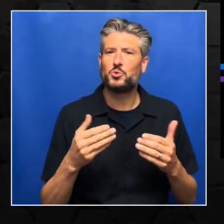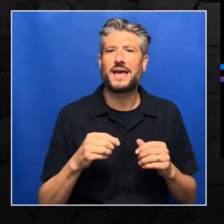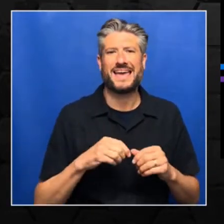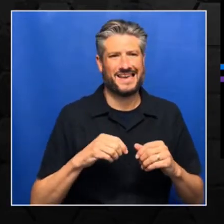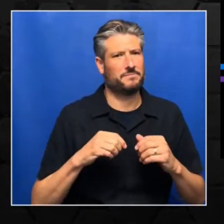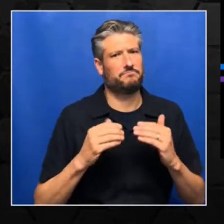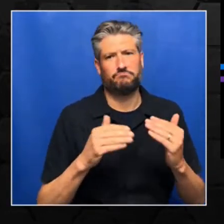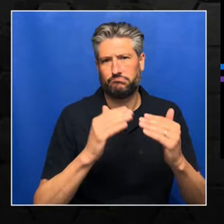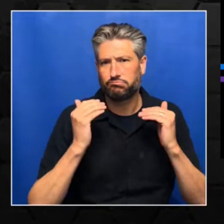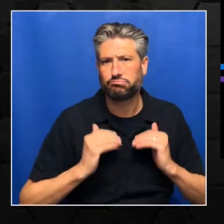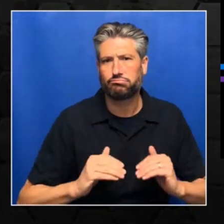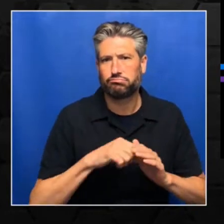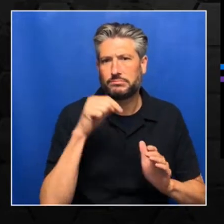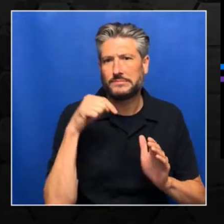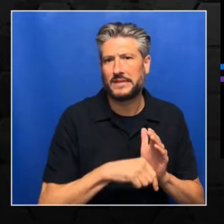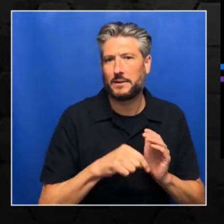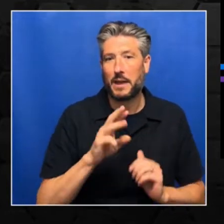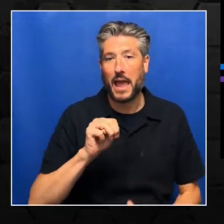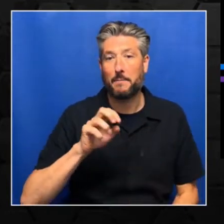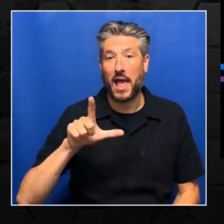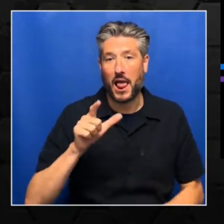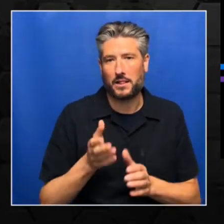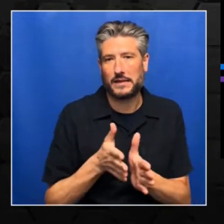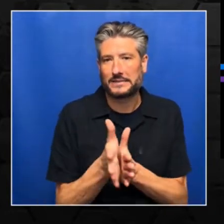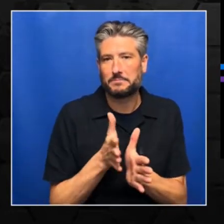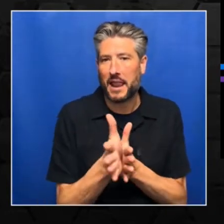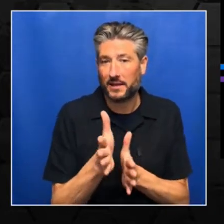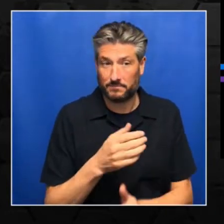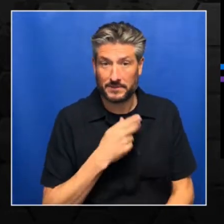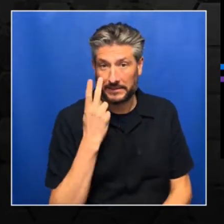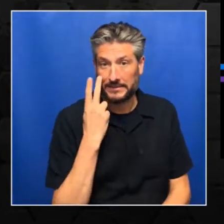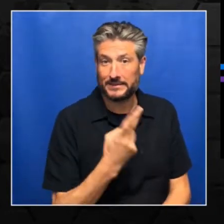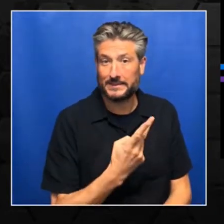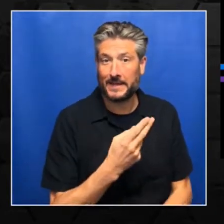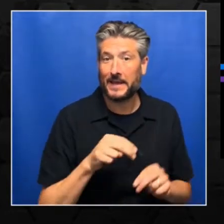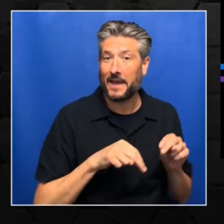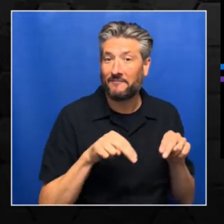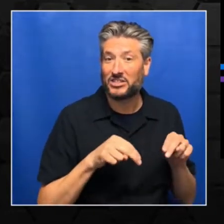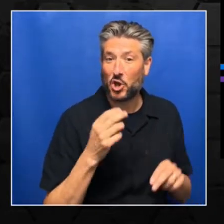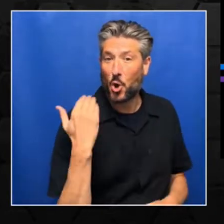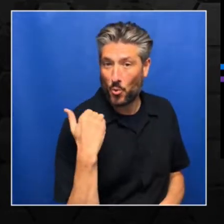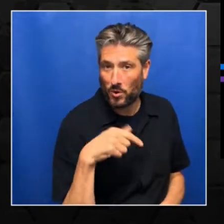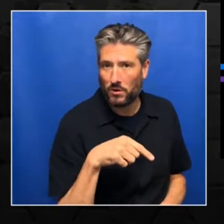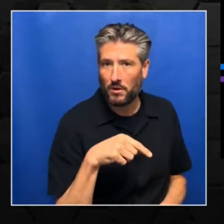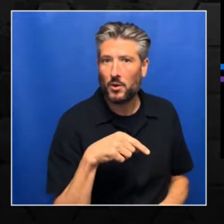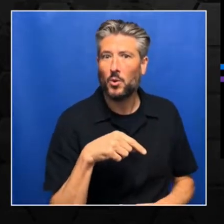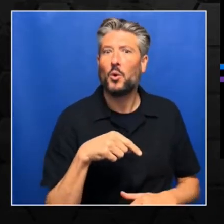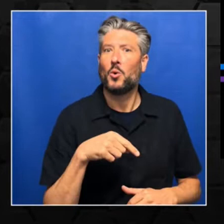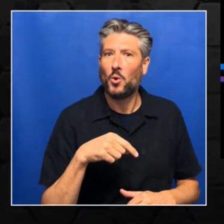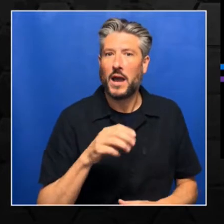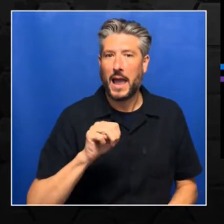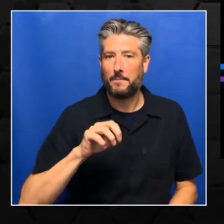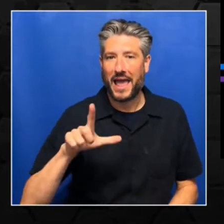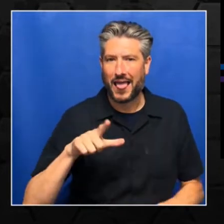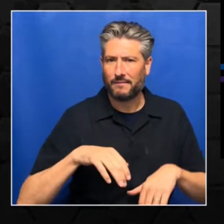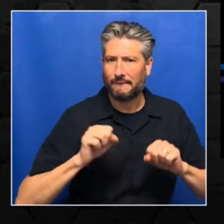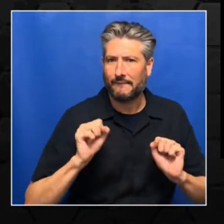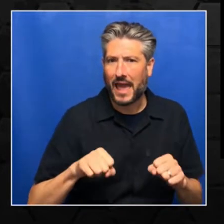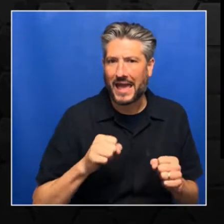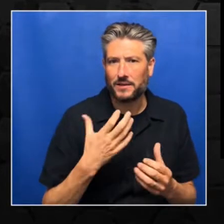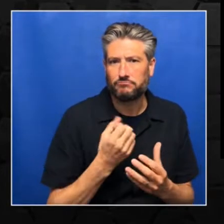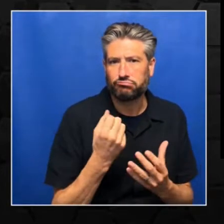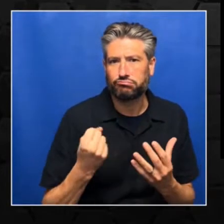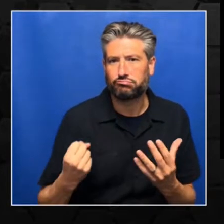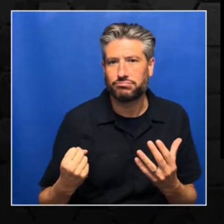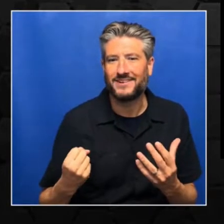demonstrated in that video, that's just some of the capabilities that we'll be able to do with machine learning. So a bit about who I am.